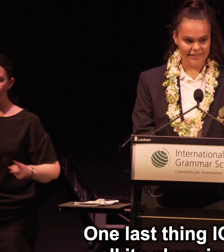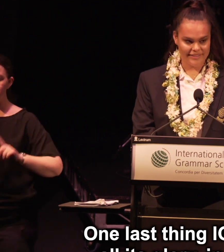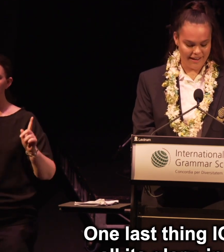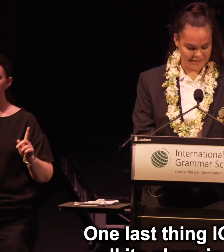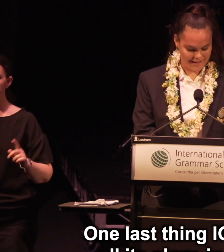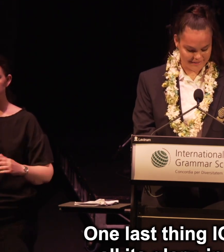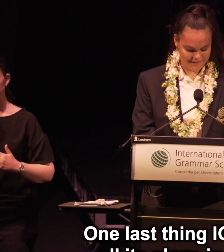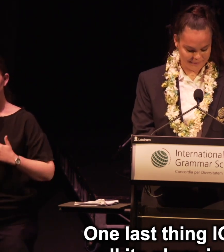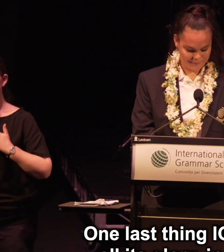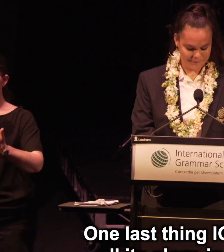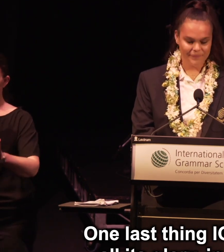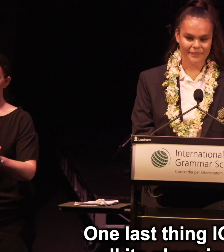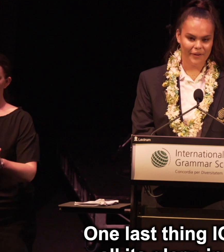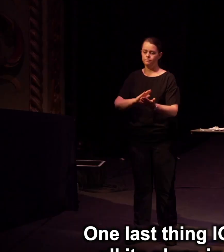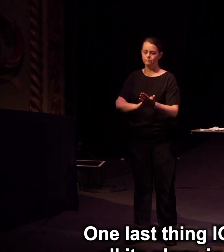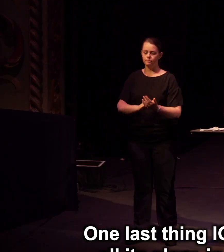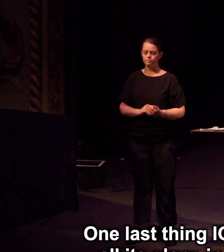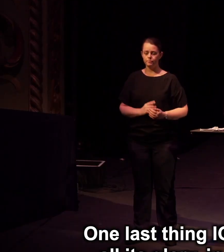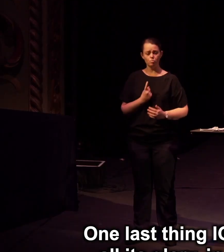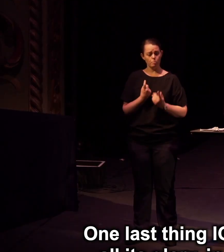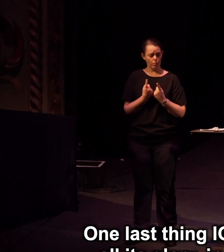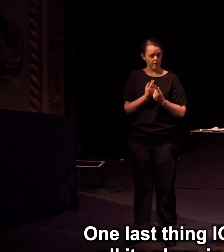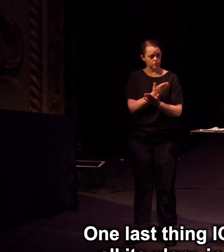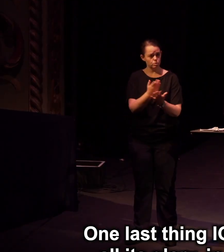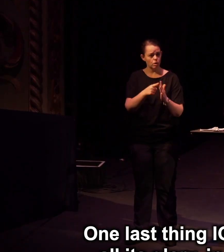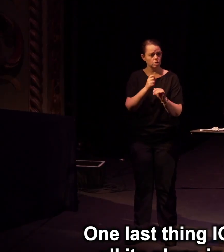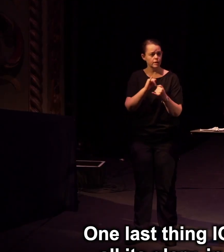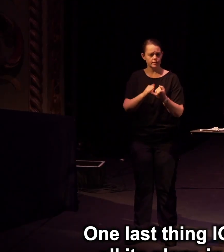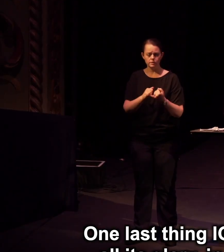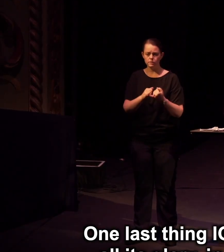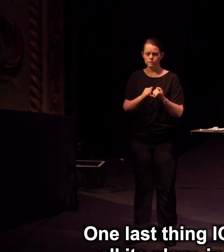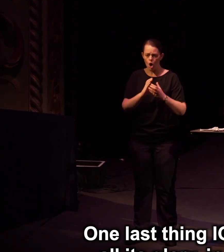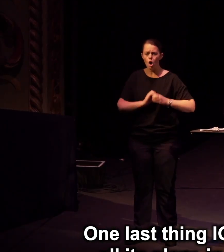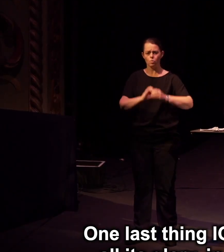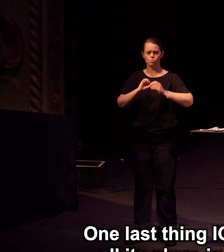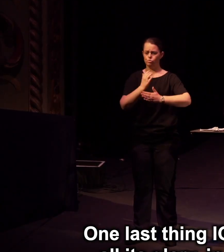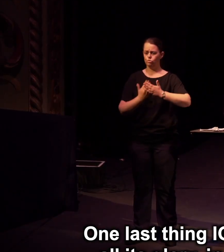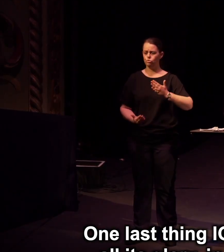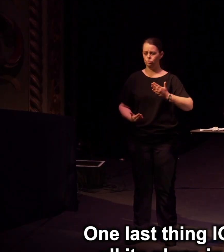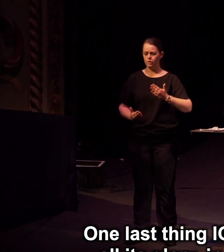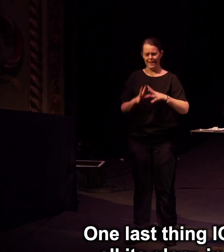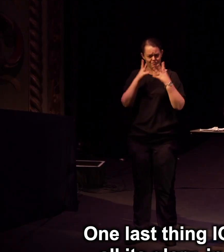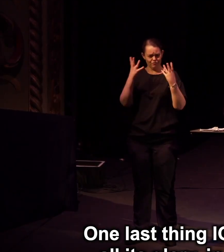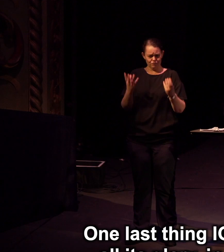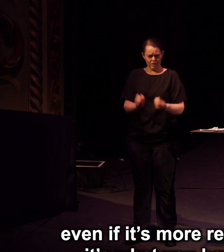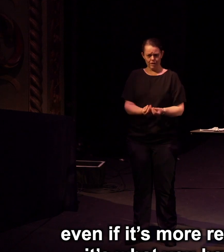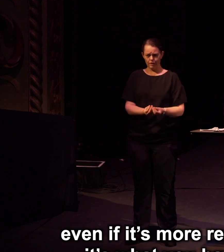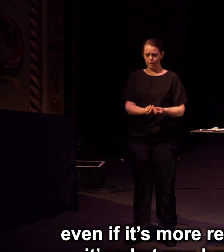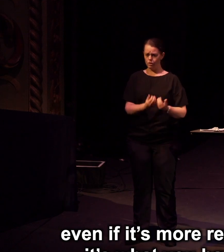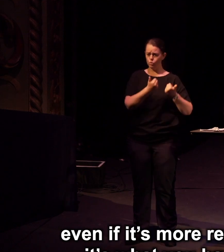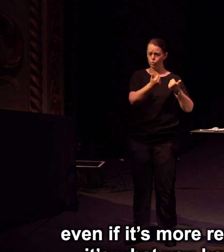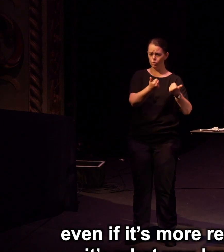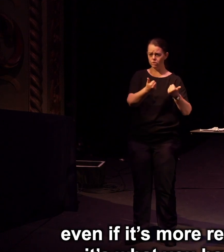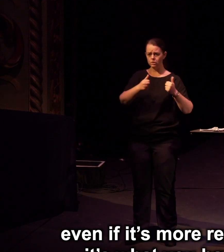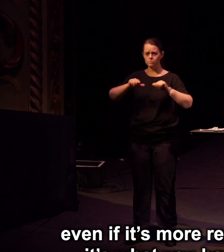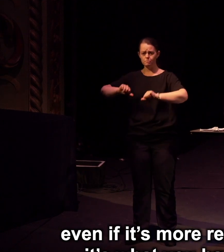And one last thing, IGS. Own your story in all its glory, in all of its imperfection, even